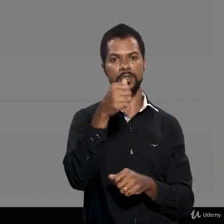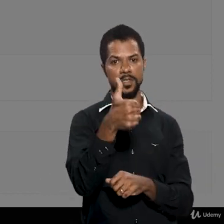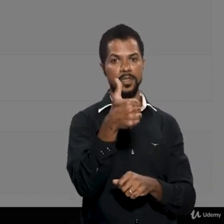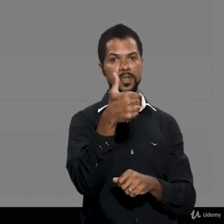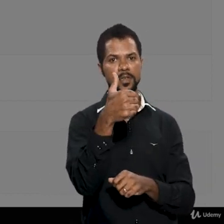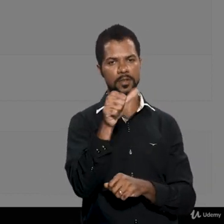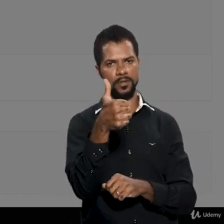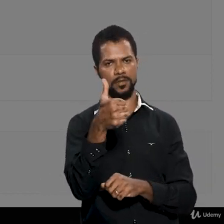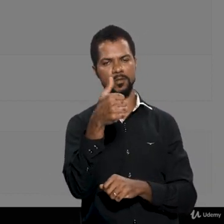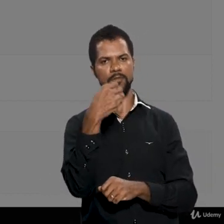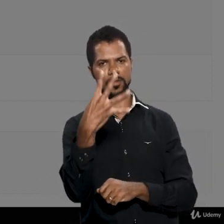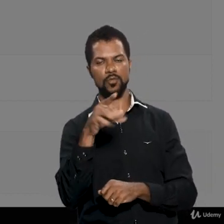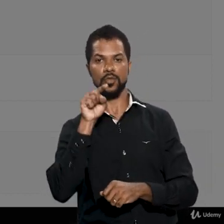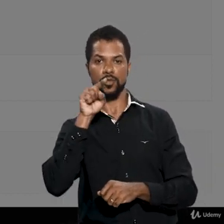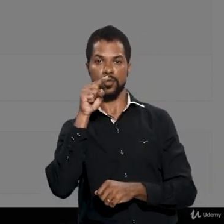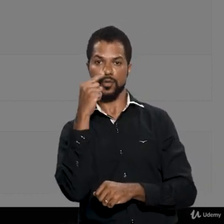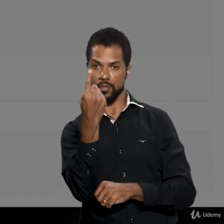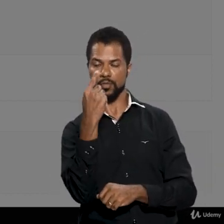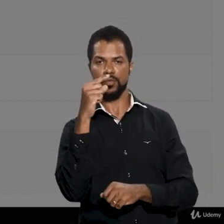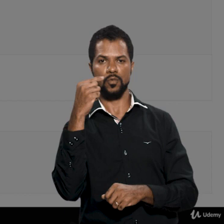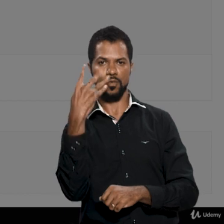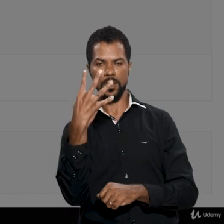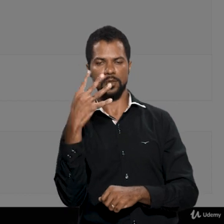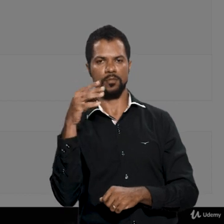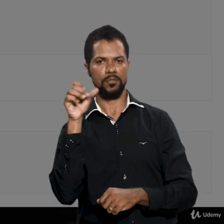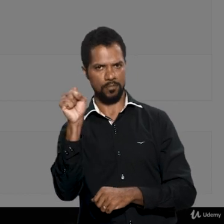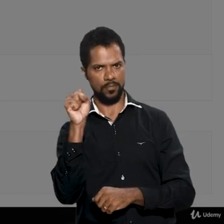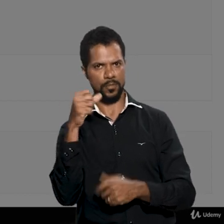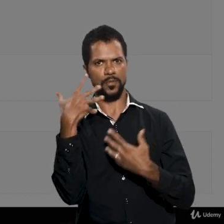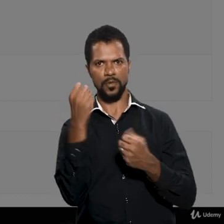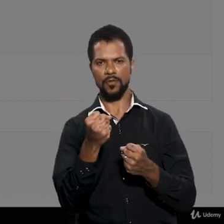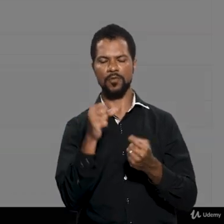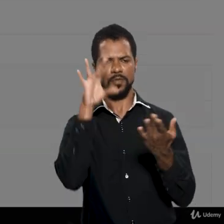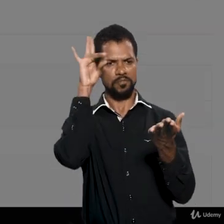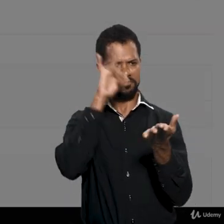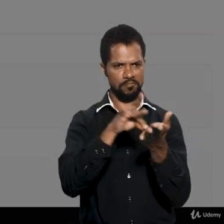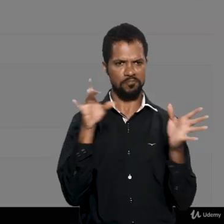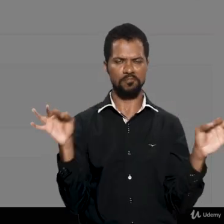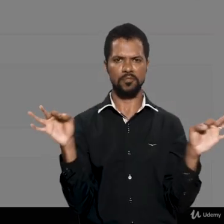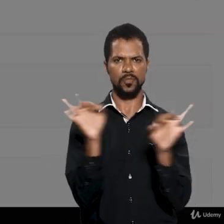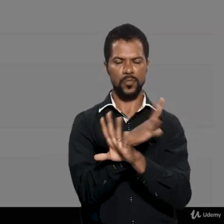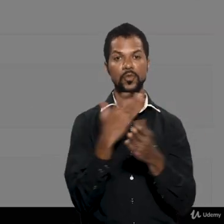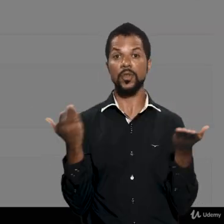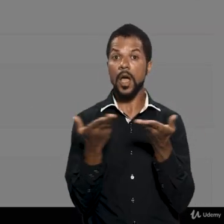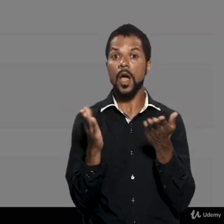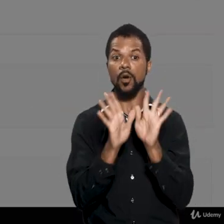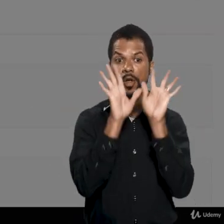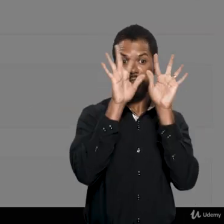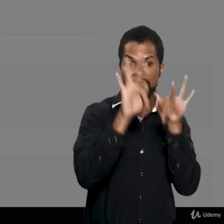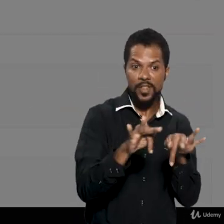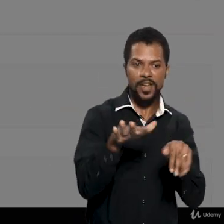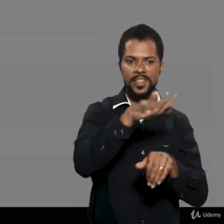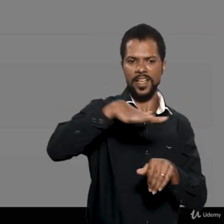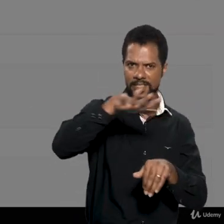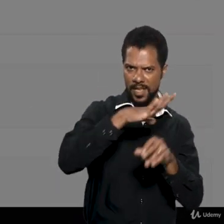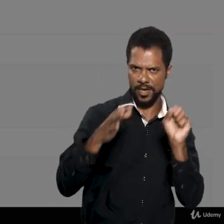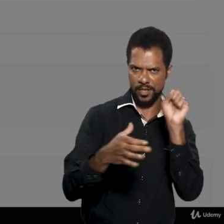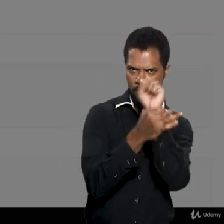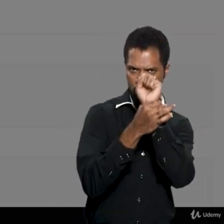is 114, 148, and it's okay. So I'm going to close it.